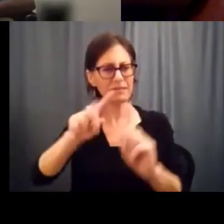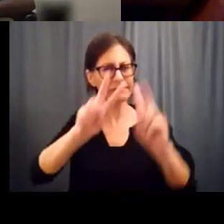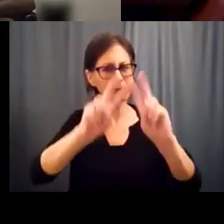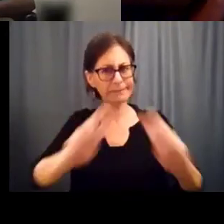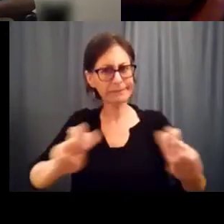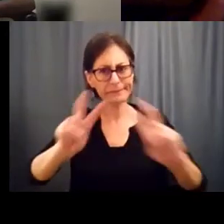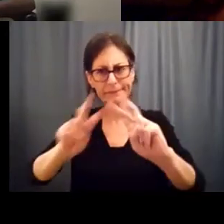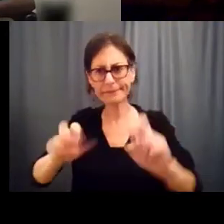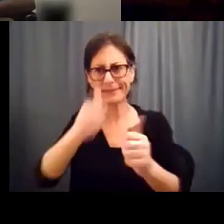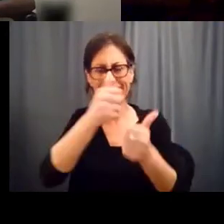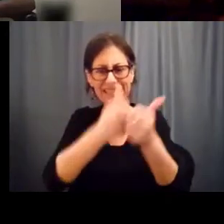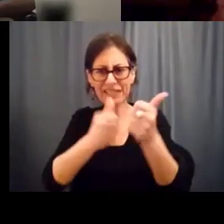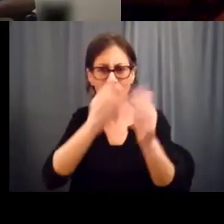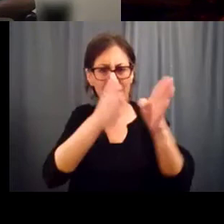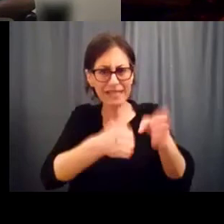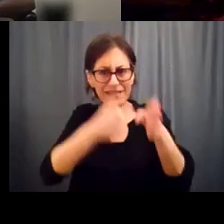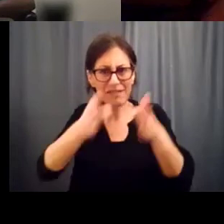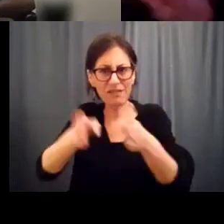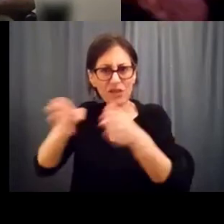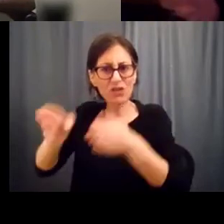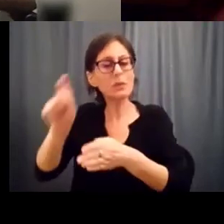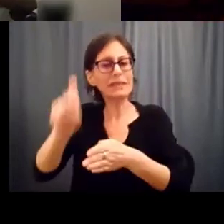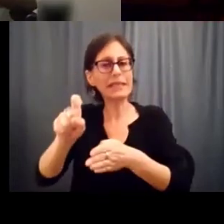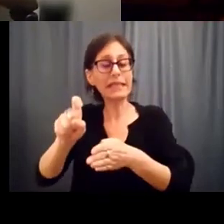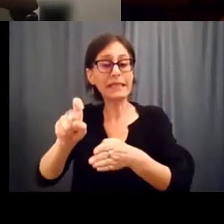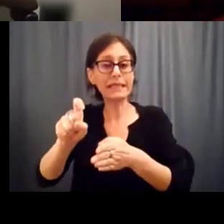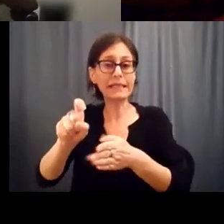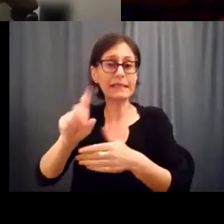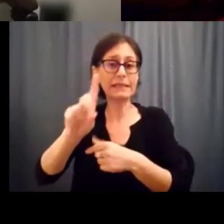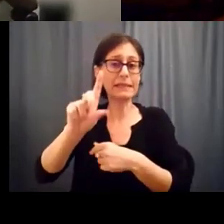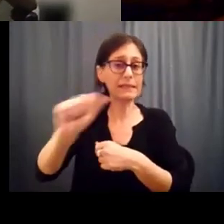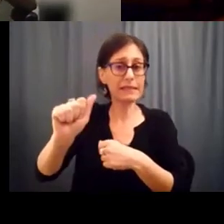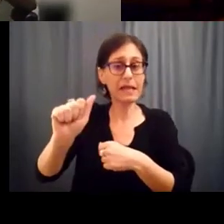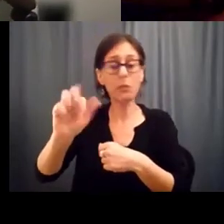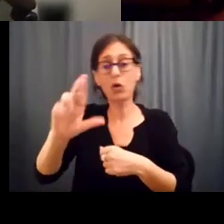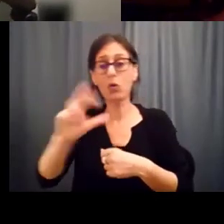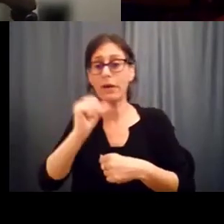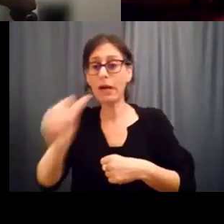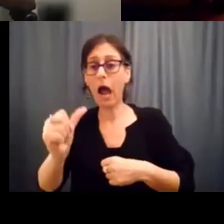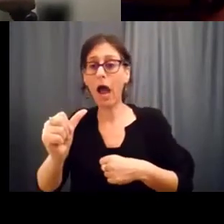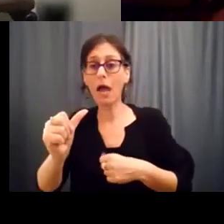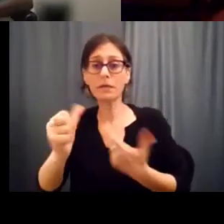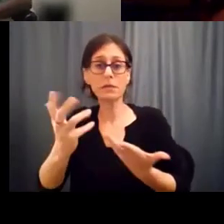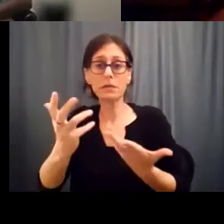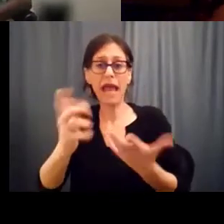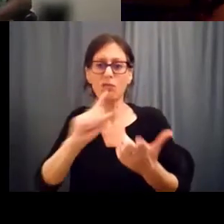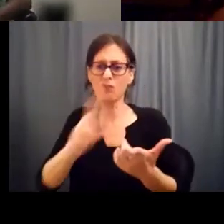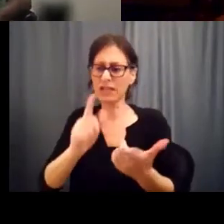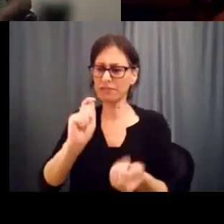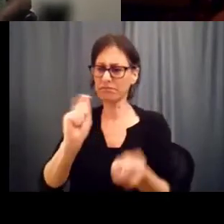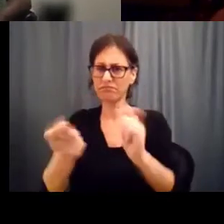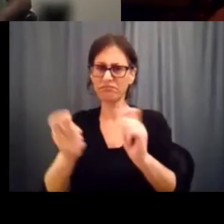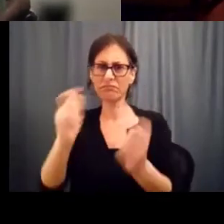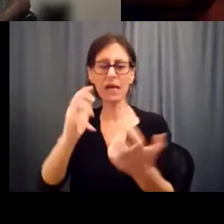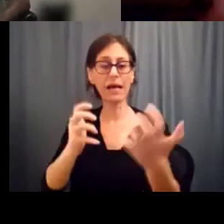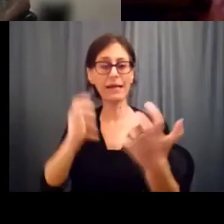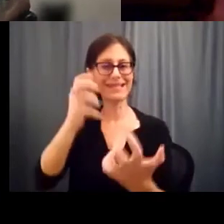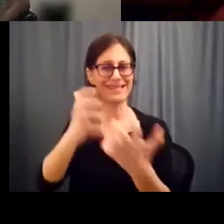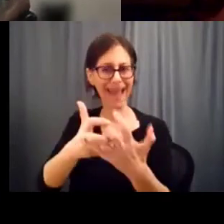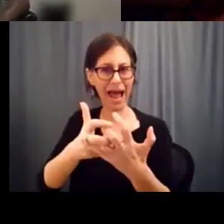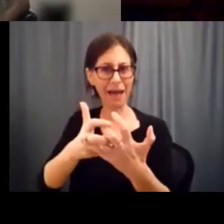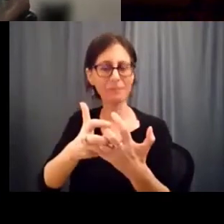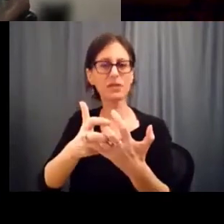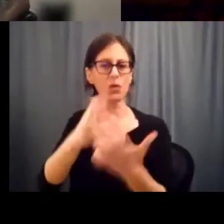every individual need, able-bodied or disabled, and really making changes or adapting to